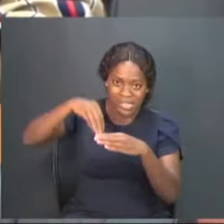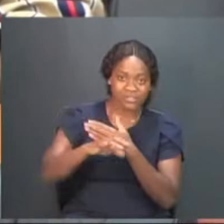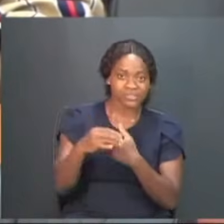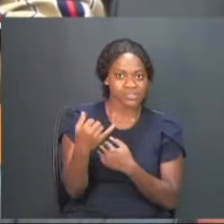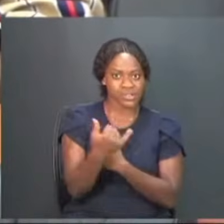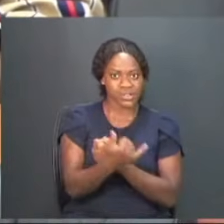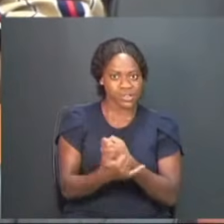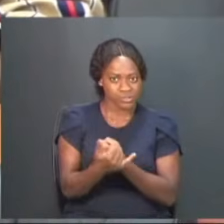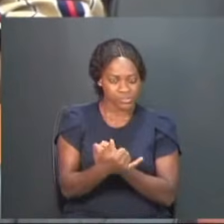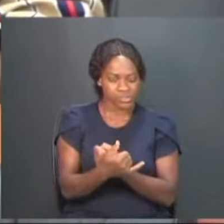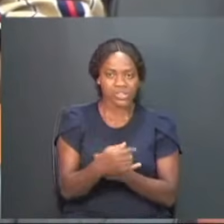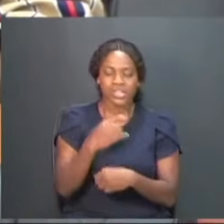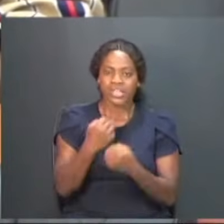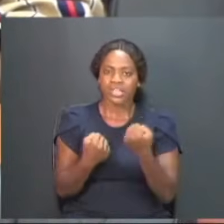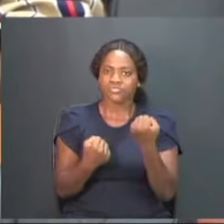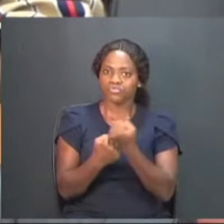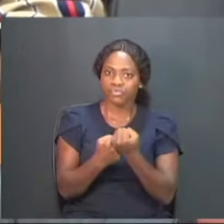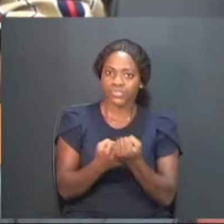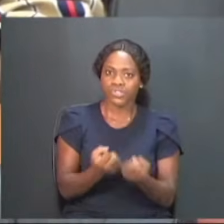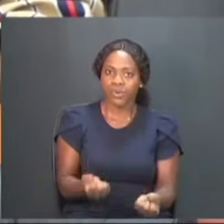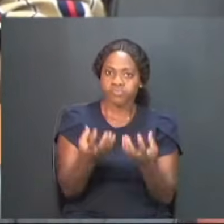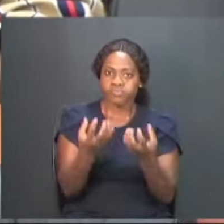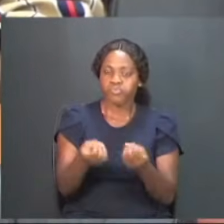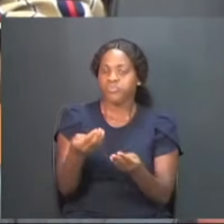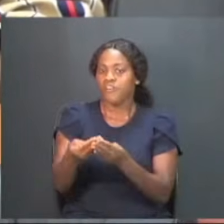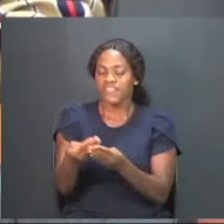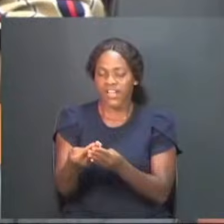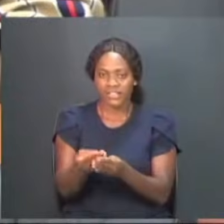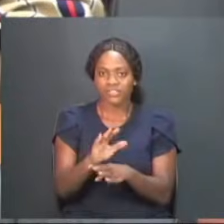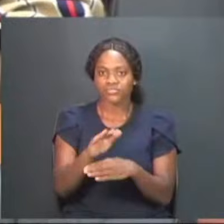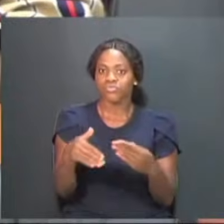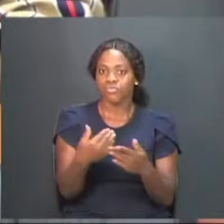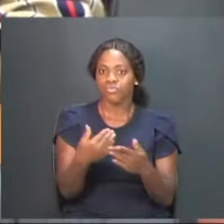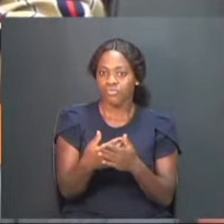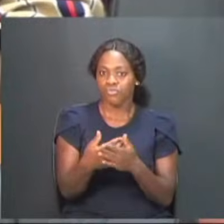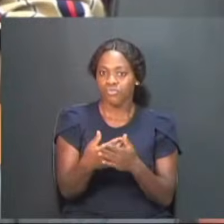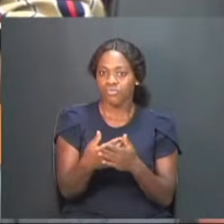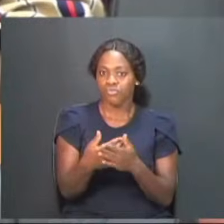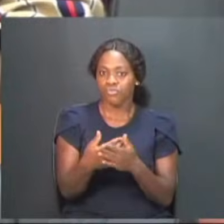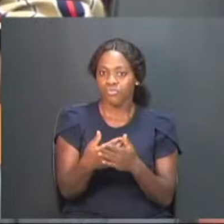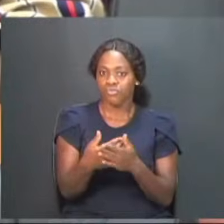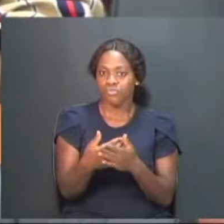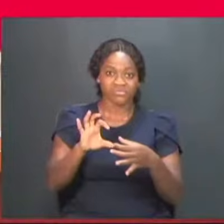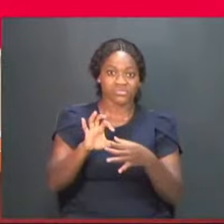financing, and all the associated risks that are with it. Thank you, Mr. Speaker.